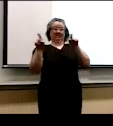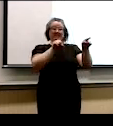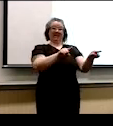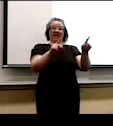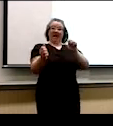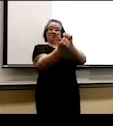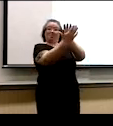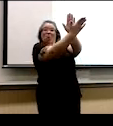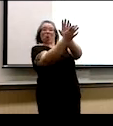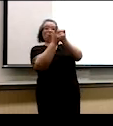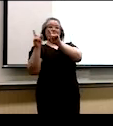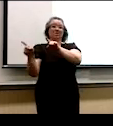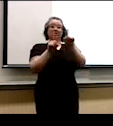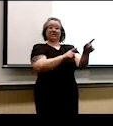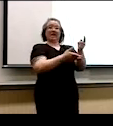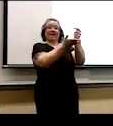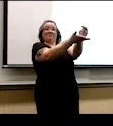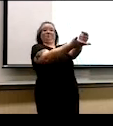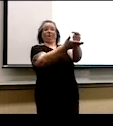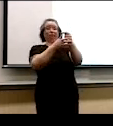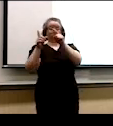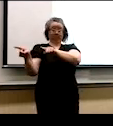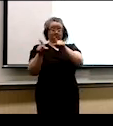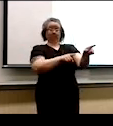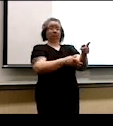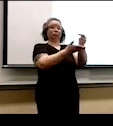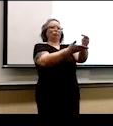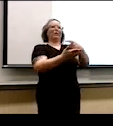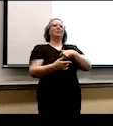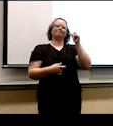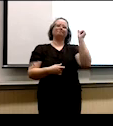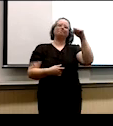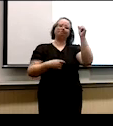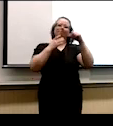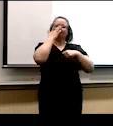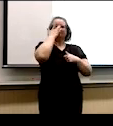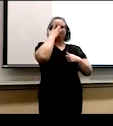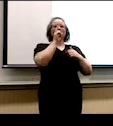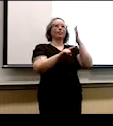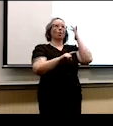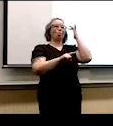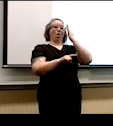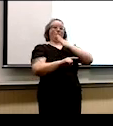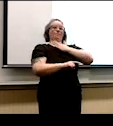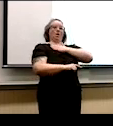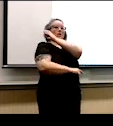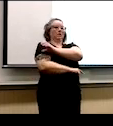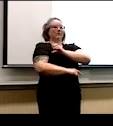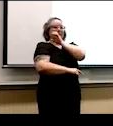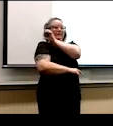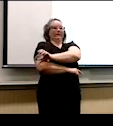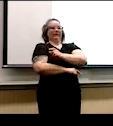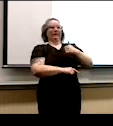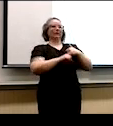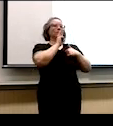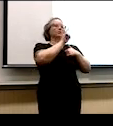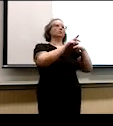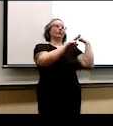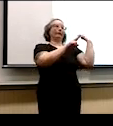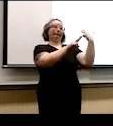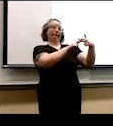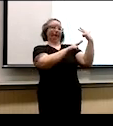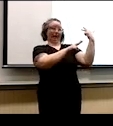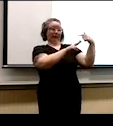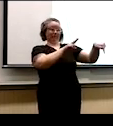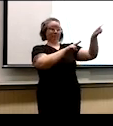because with our memory clinic, we have long wait lists in the demographics of the population. So when I first started getting referrals, I had